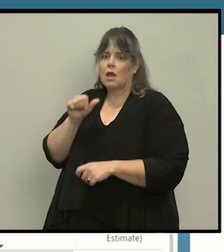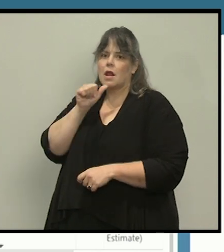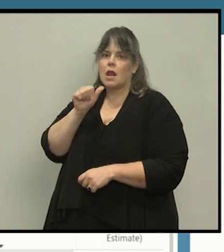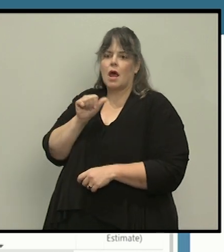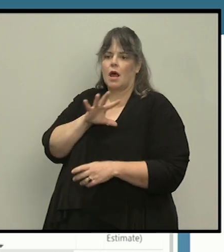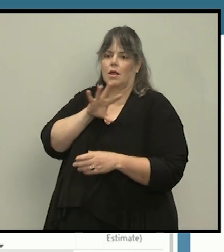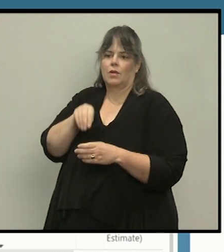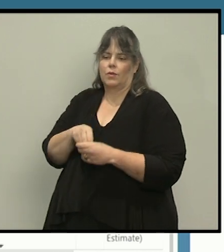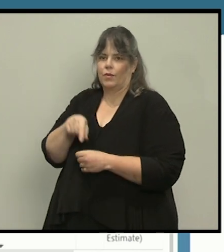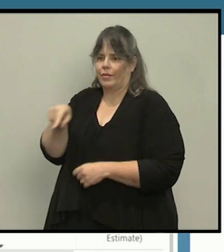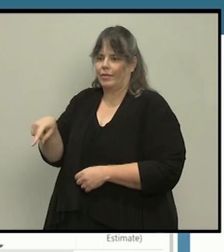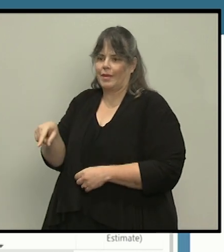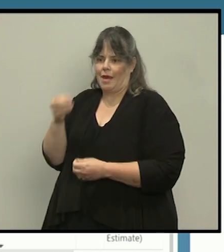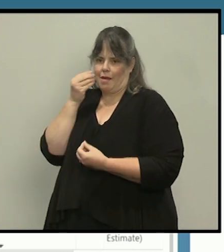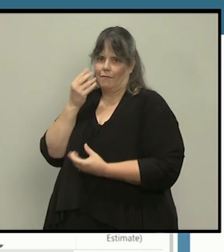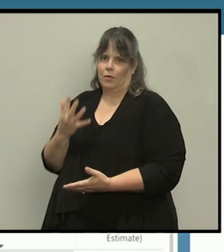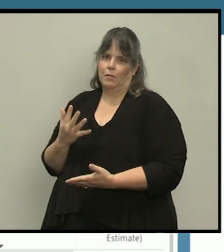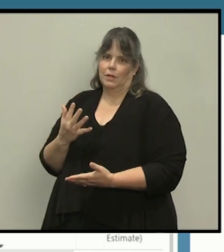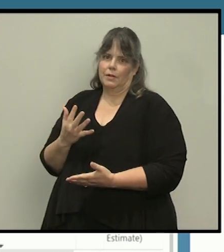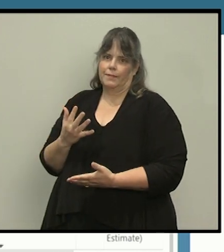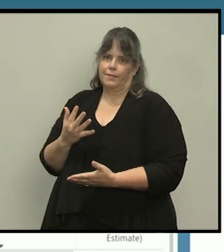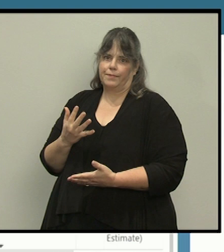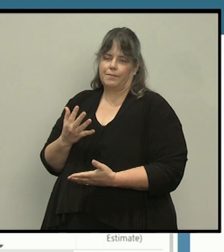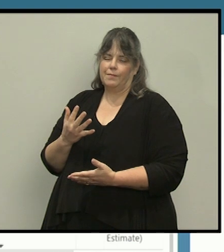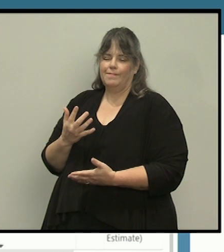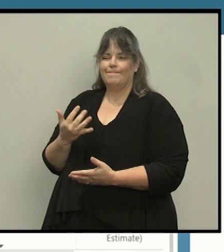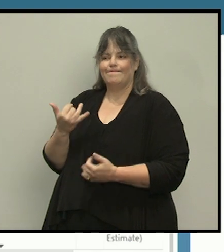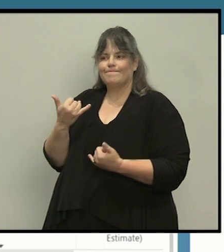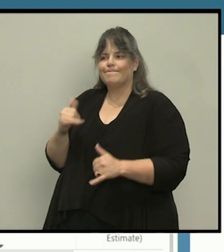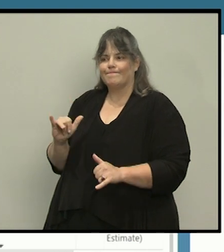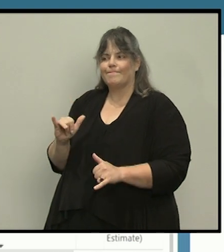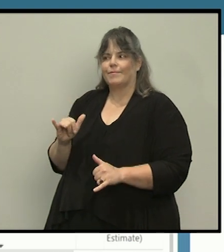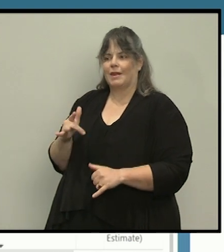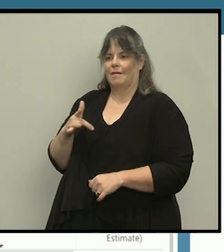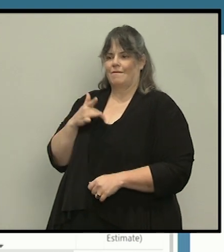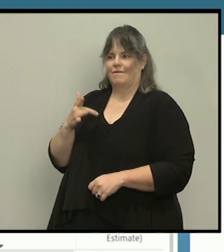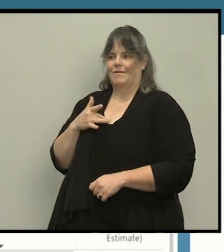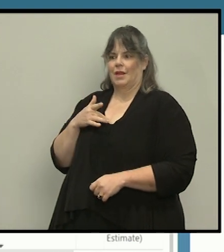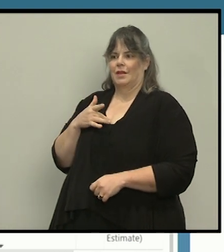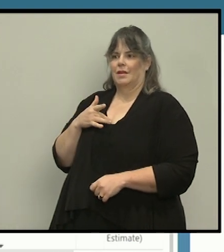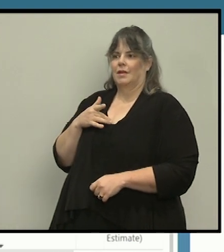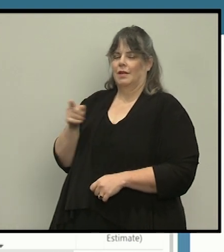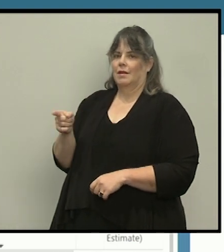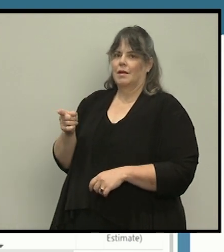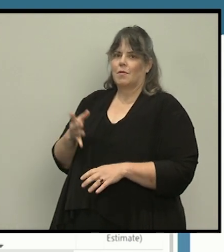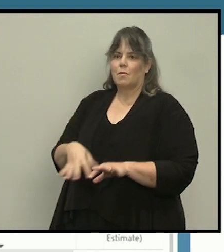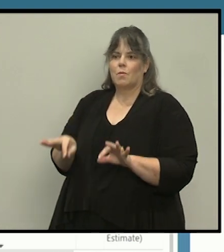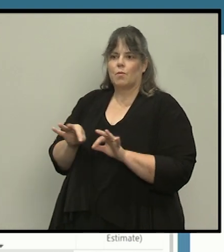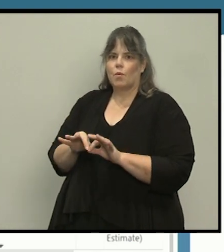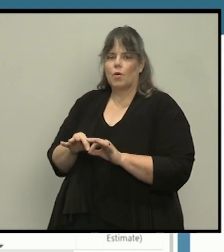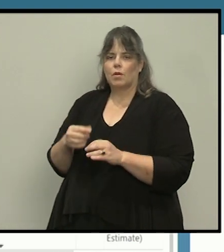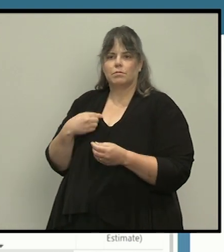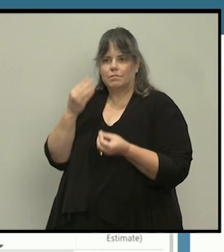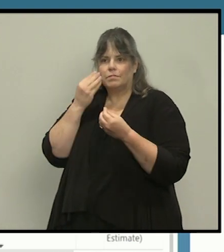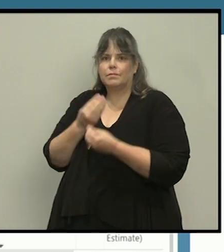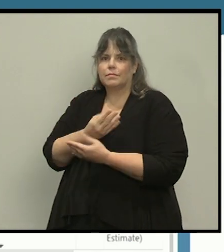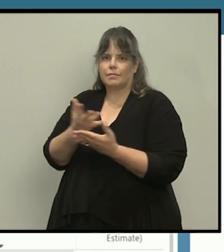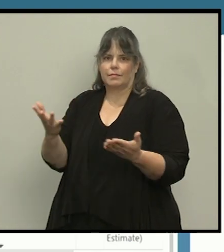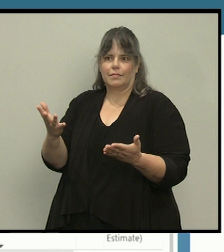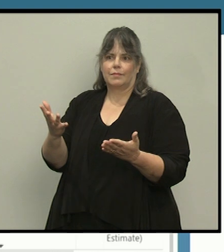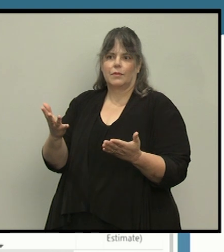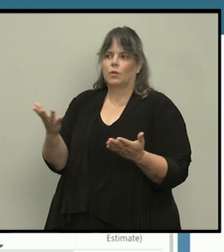this information, I still felt it was important to start sharing the emerging picture